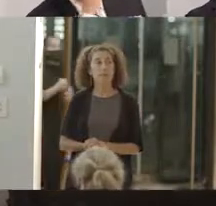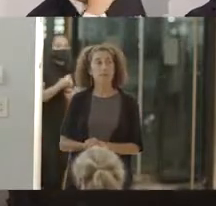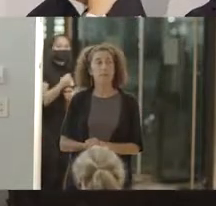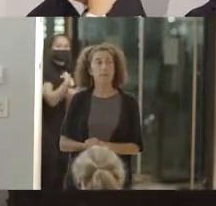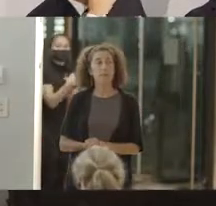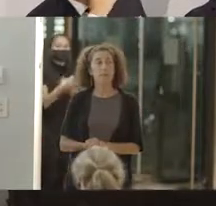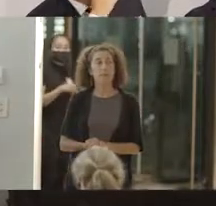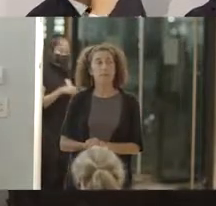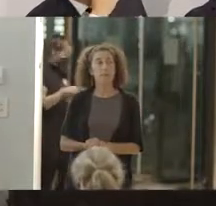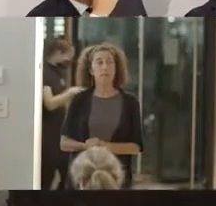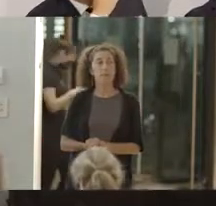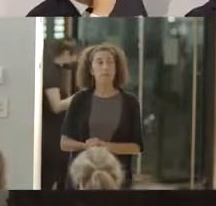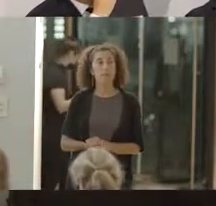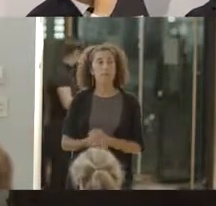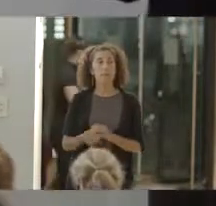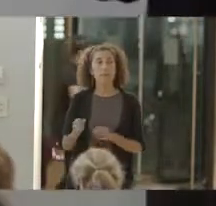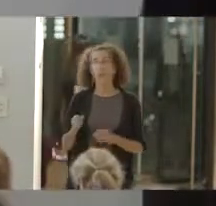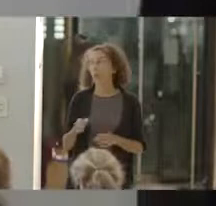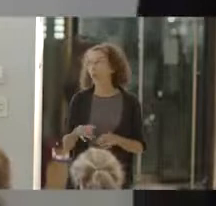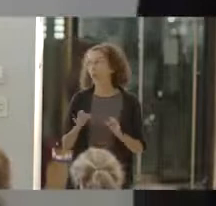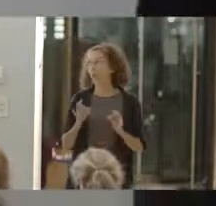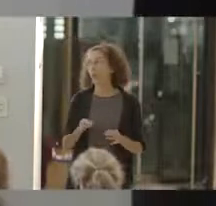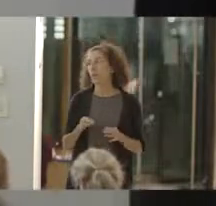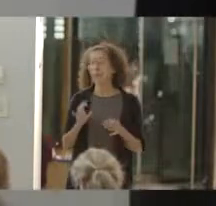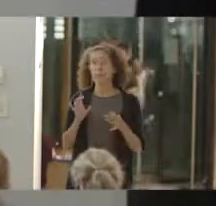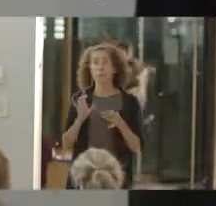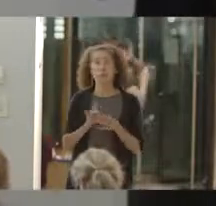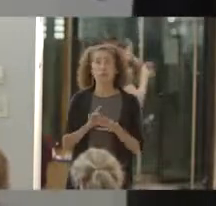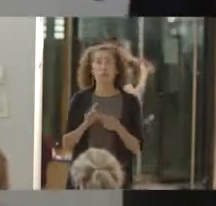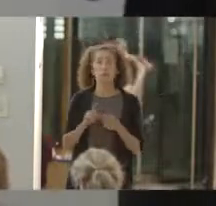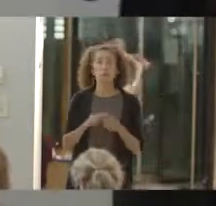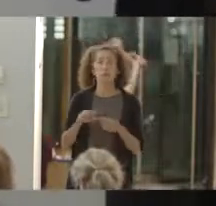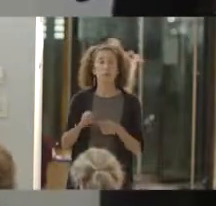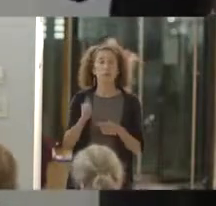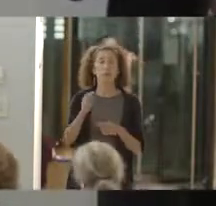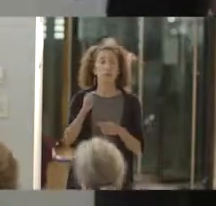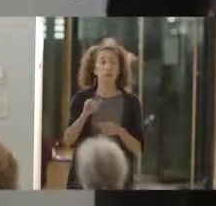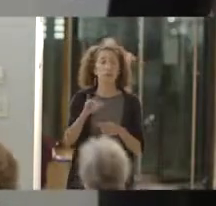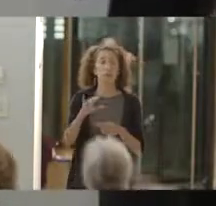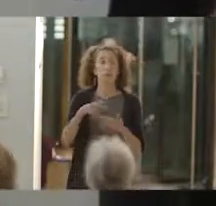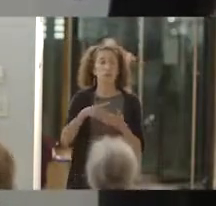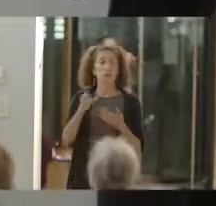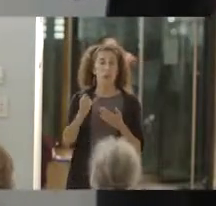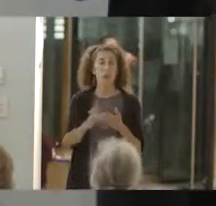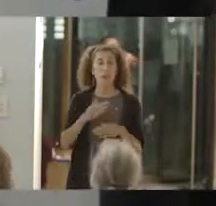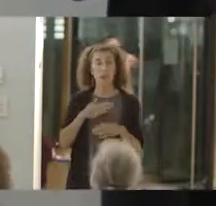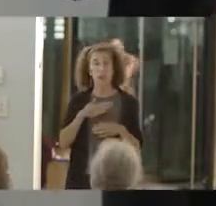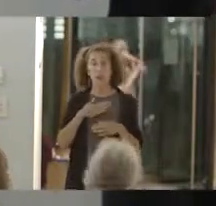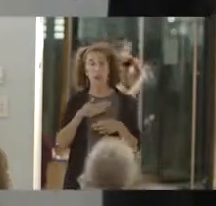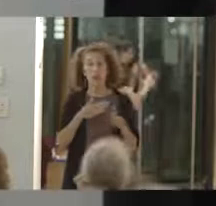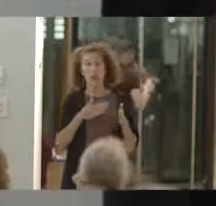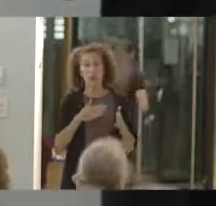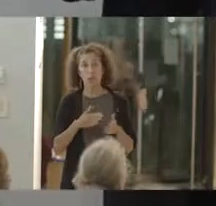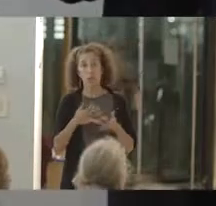Well, we definitely are linking it to other New York City projects. The objective for our project is to be entirely consistent with and compatible with